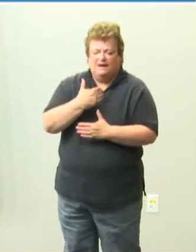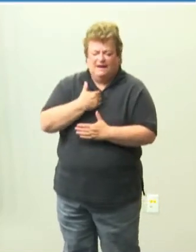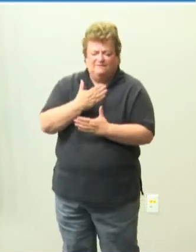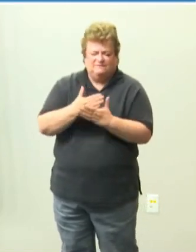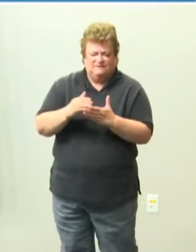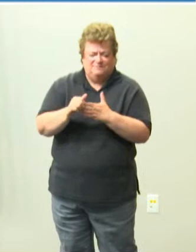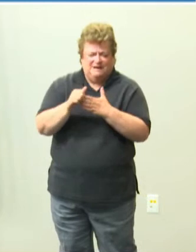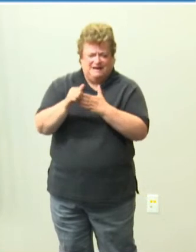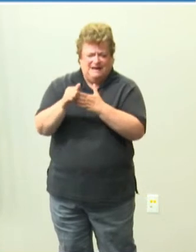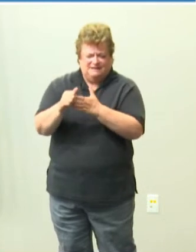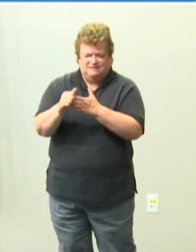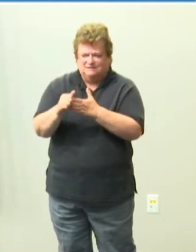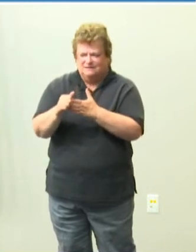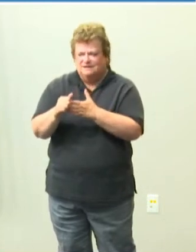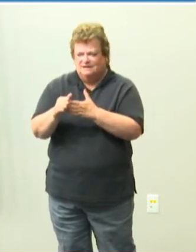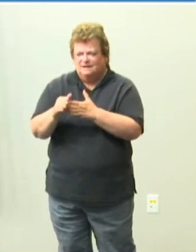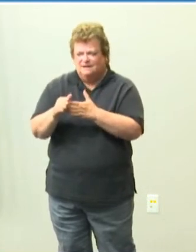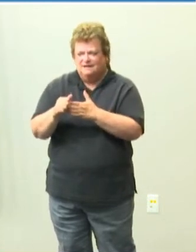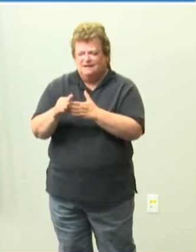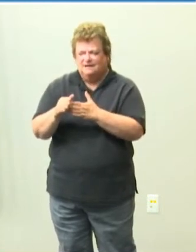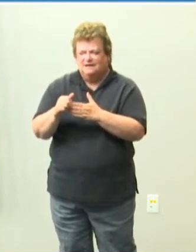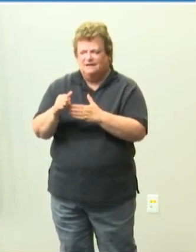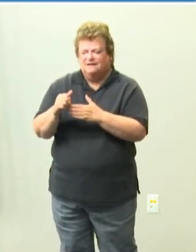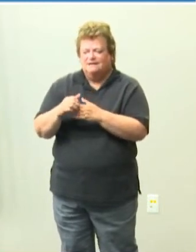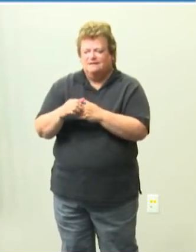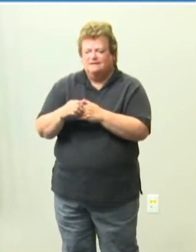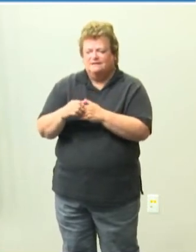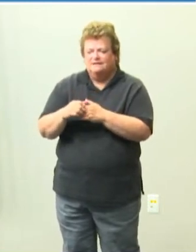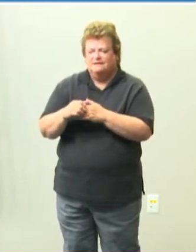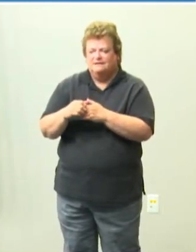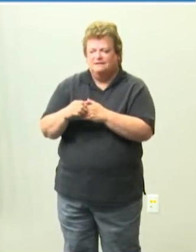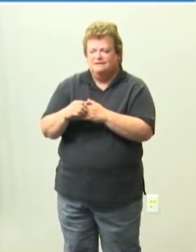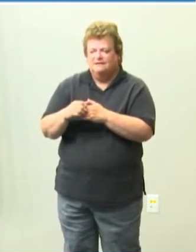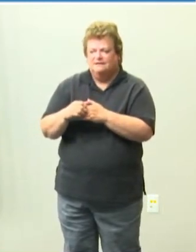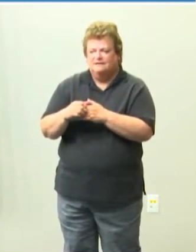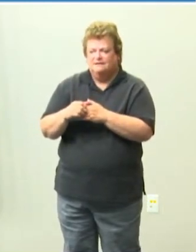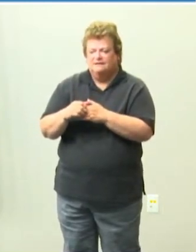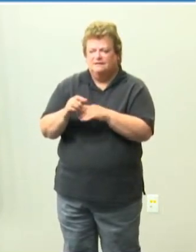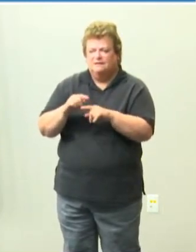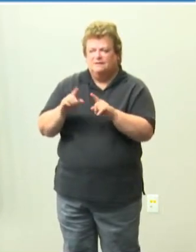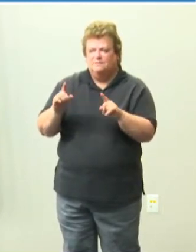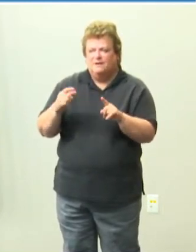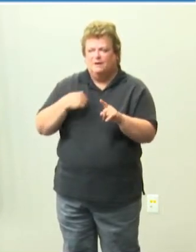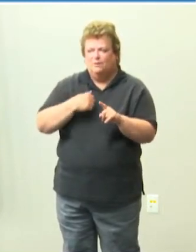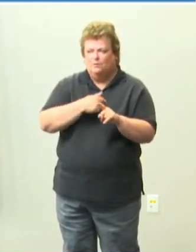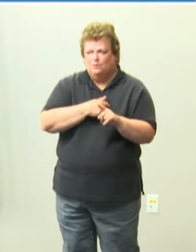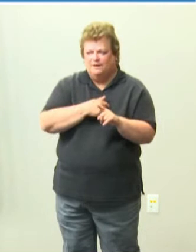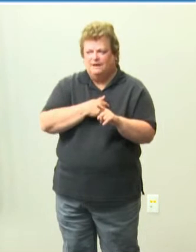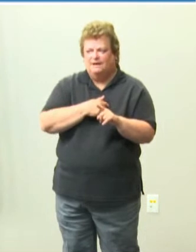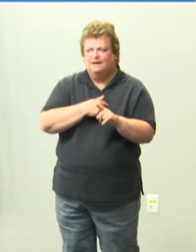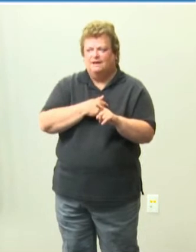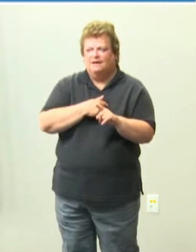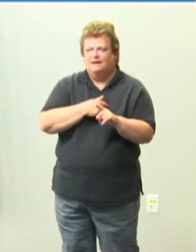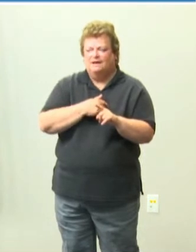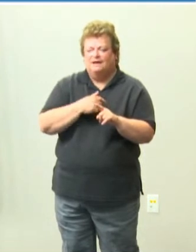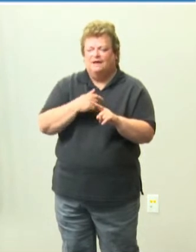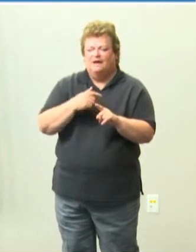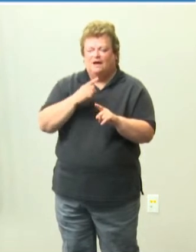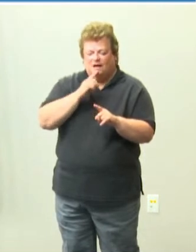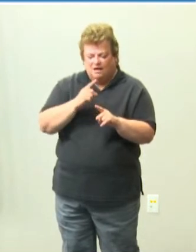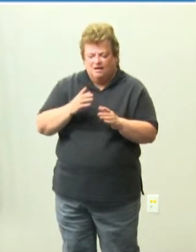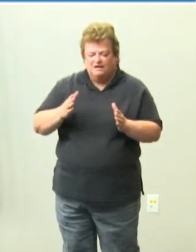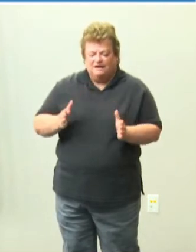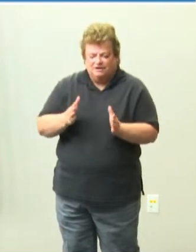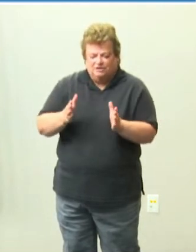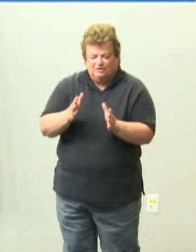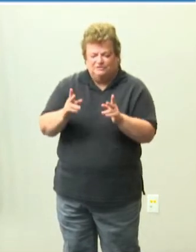I heard you right, Kevin, you were cutting up a little bit. But We are encouraging people to